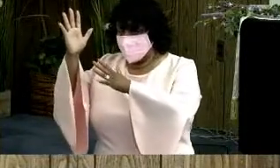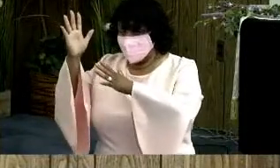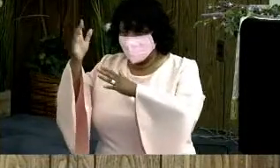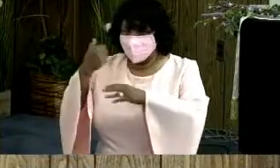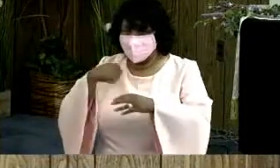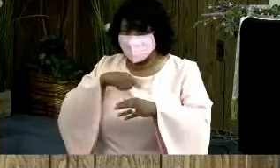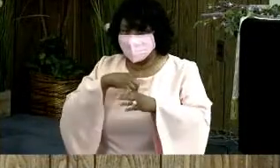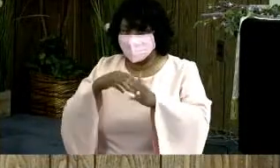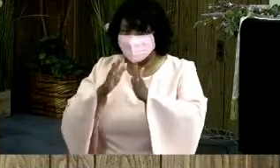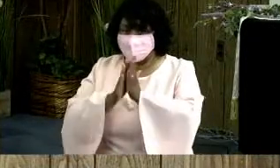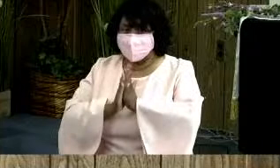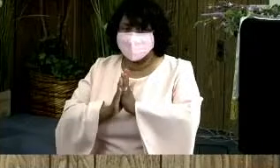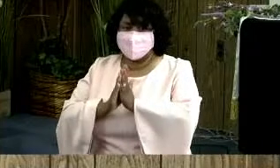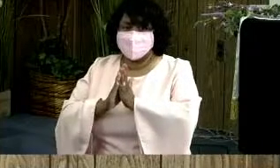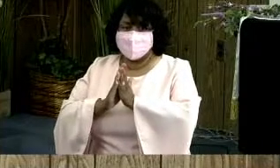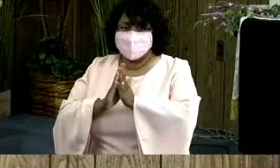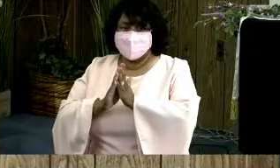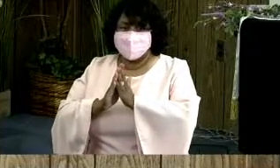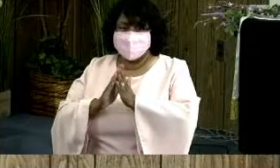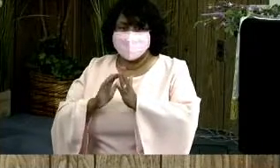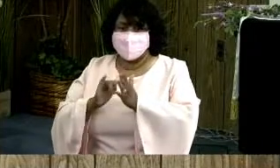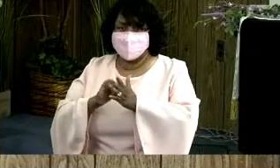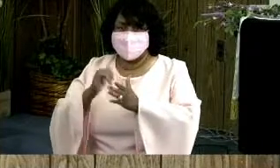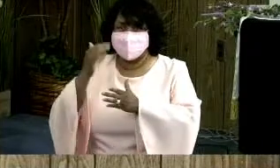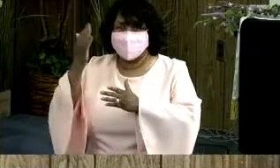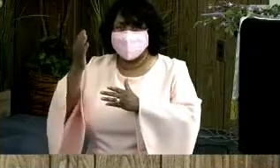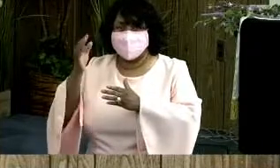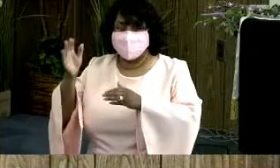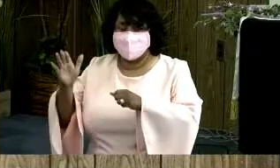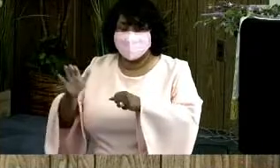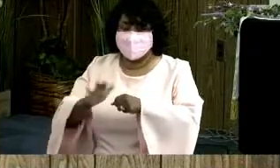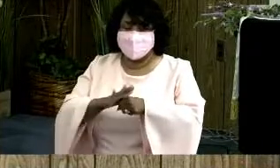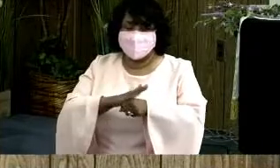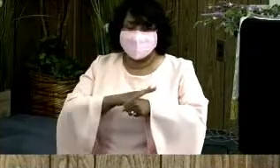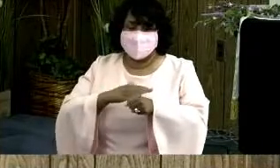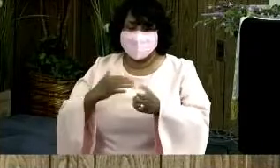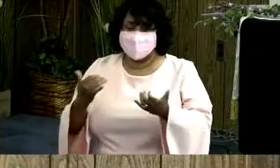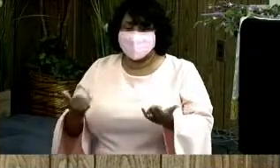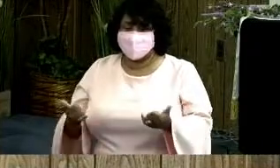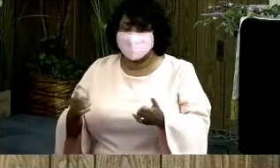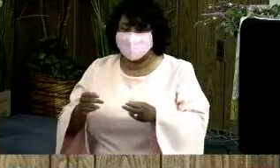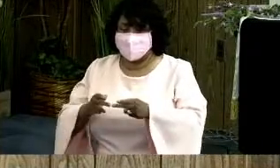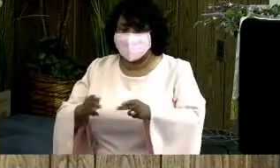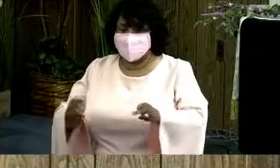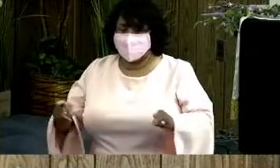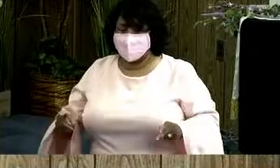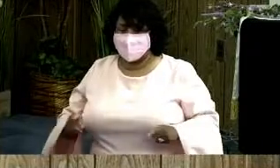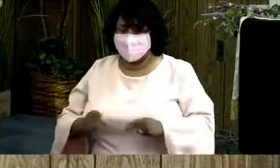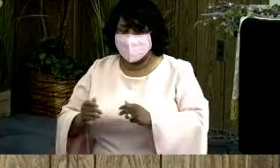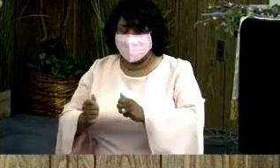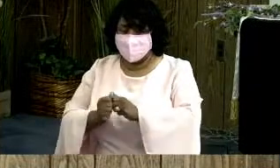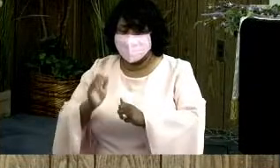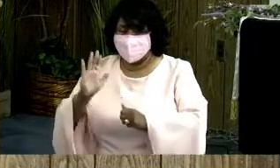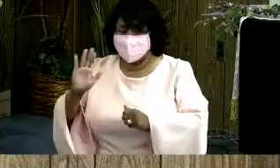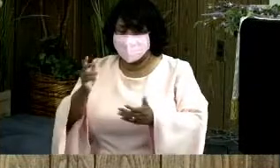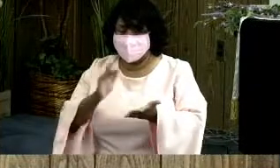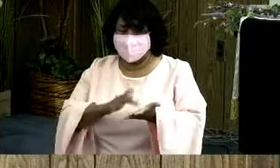we ask that you fill this place with your glory,